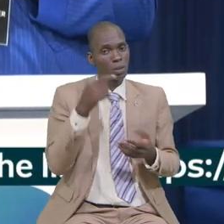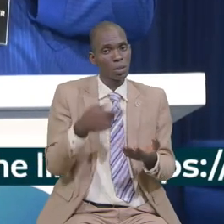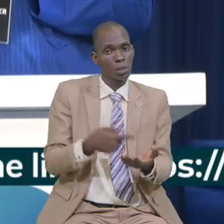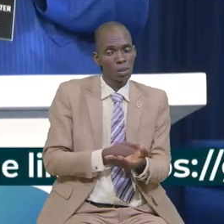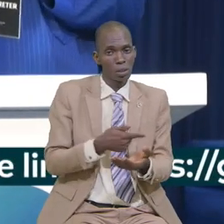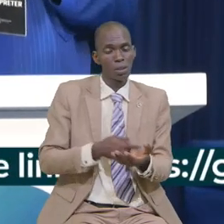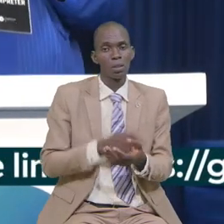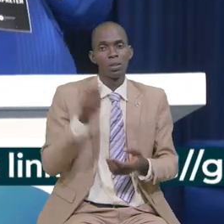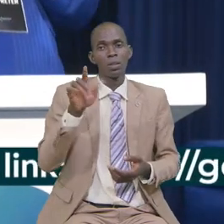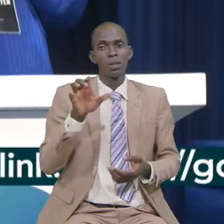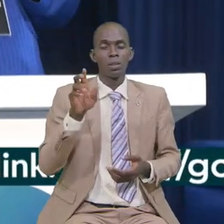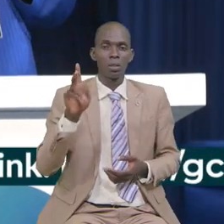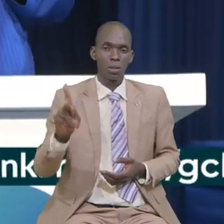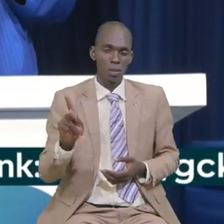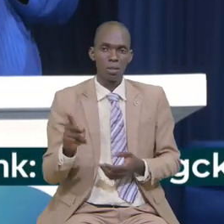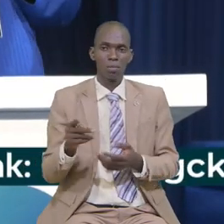Secretariat.